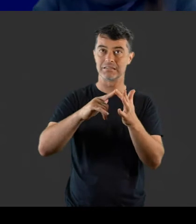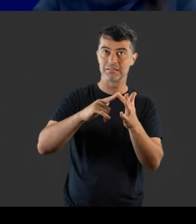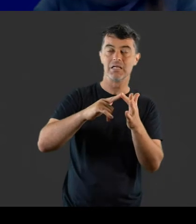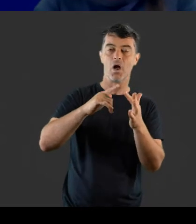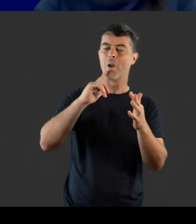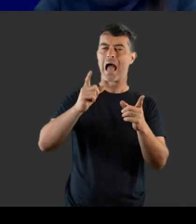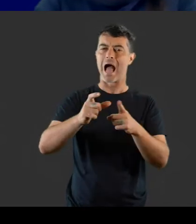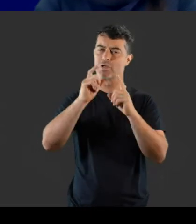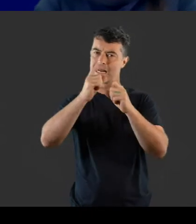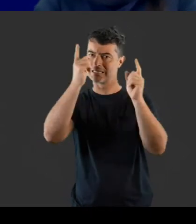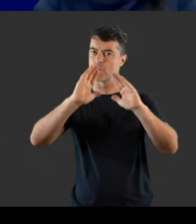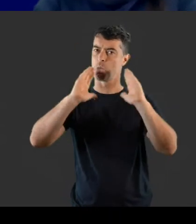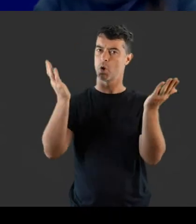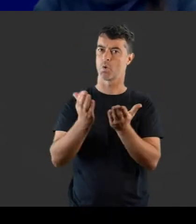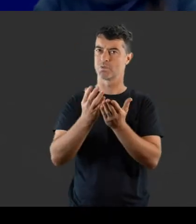them.